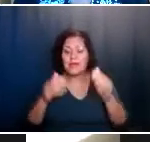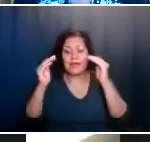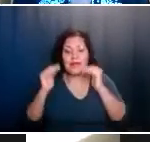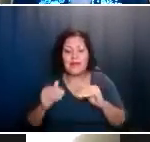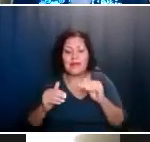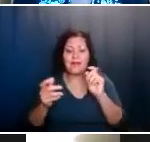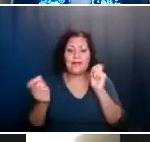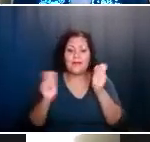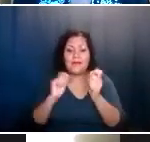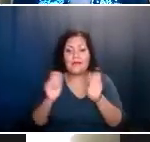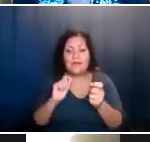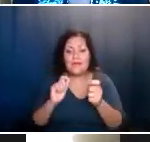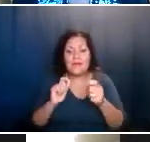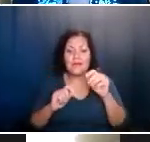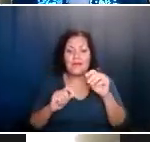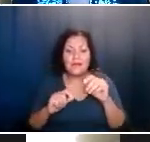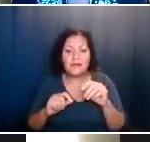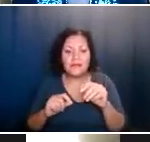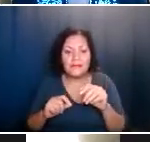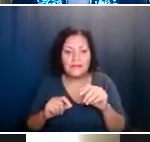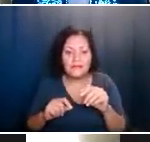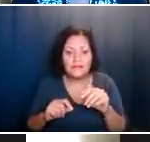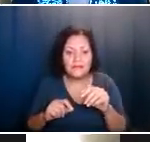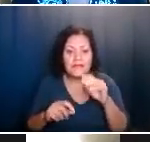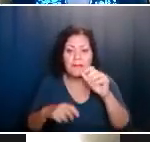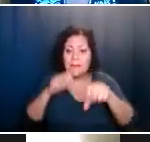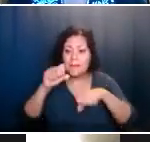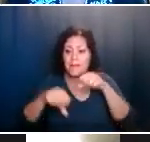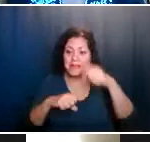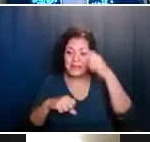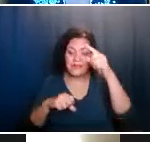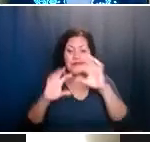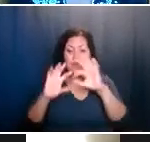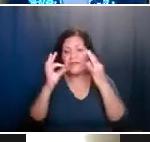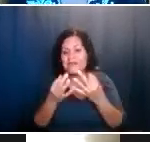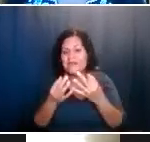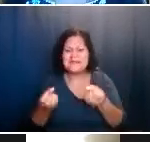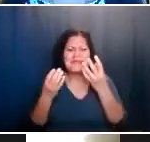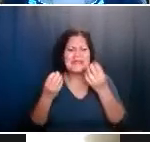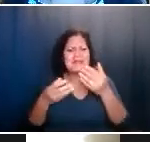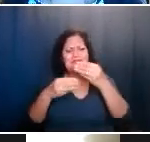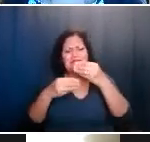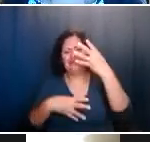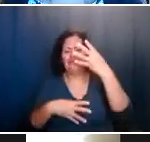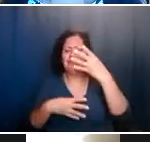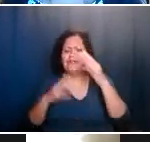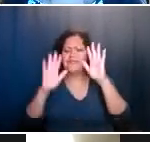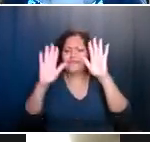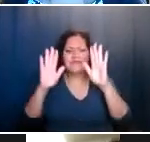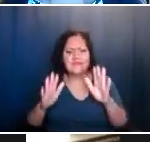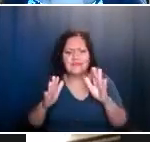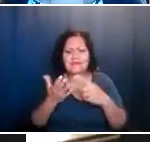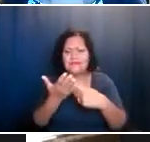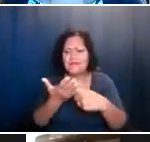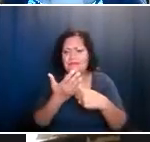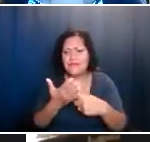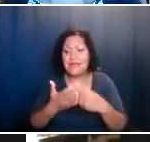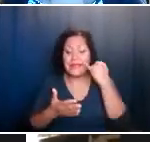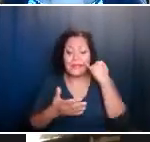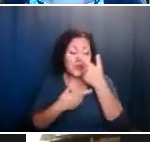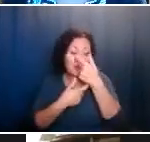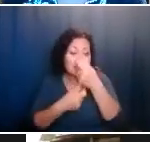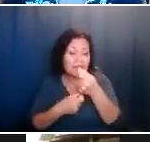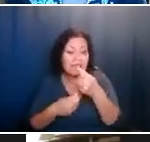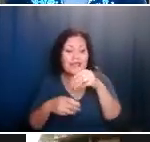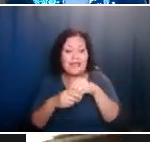families. So there's just a lot of really good discussions in here. And then you can also, if you're interested in a conversation, you can